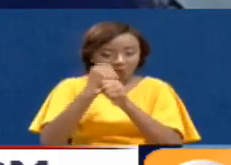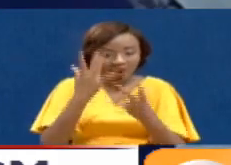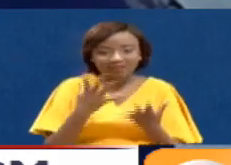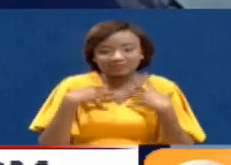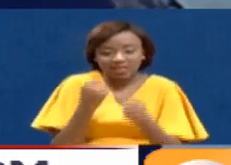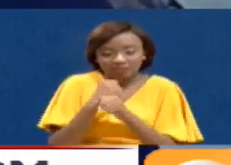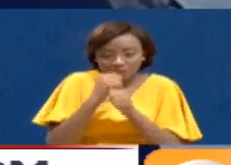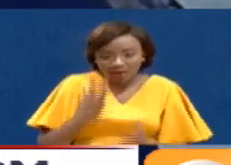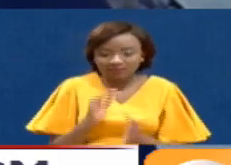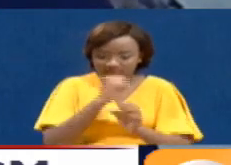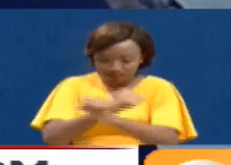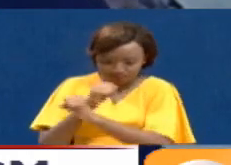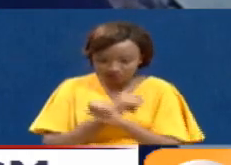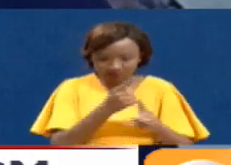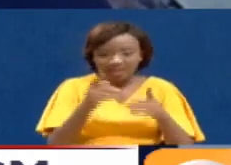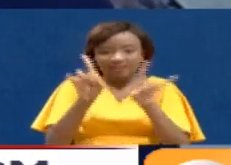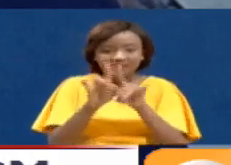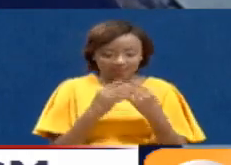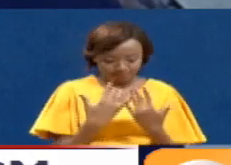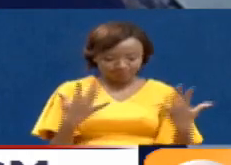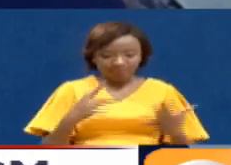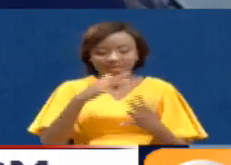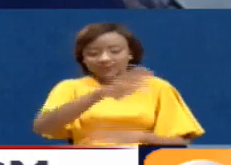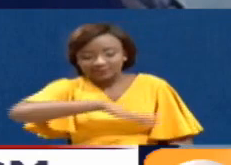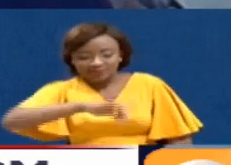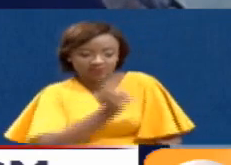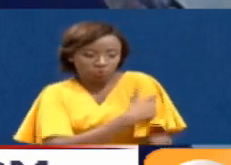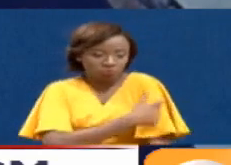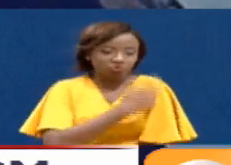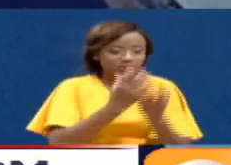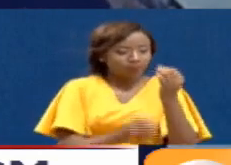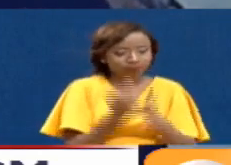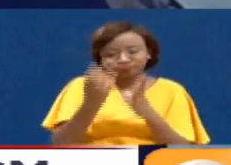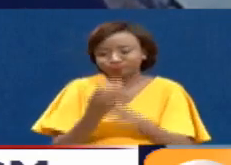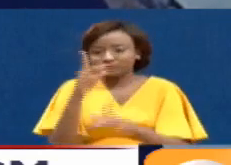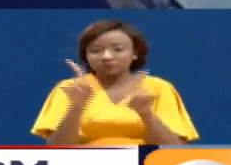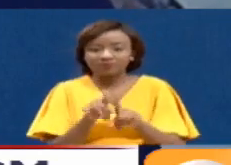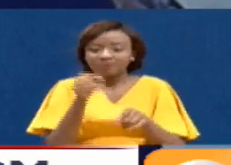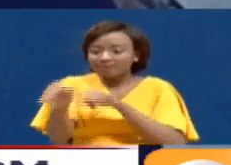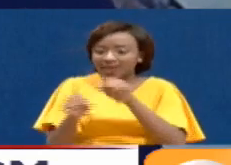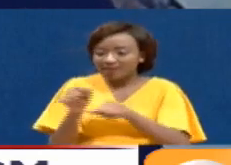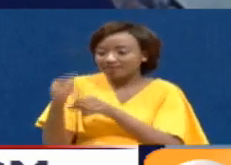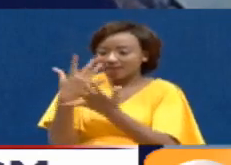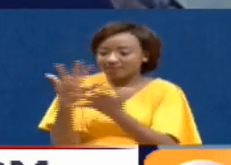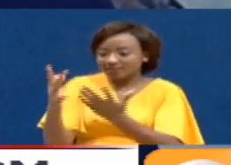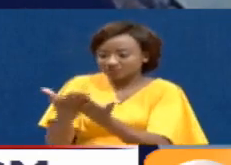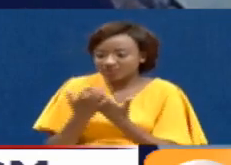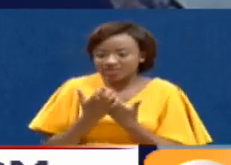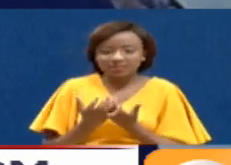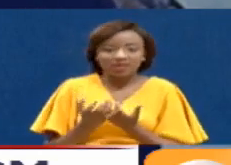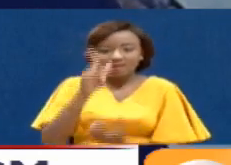providers, providing for more health facilities and space, buying ventilators,